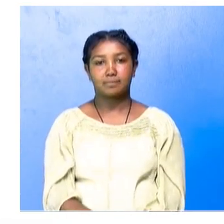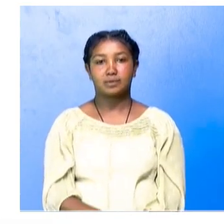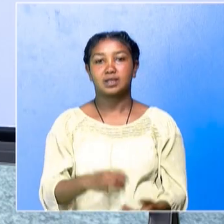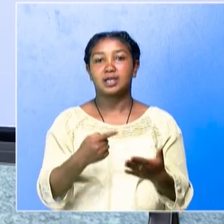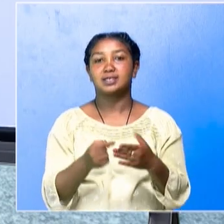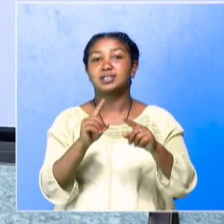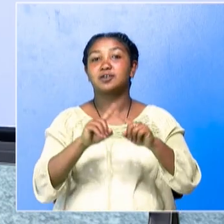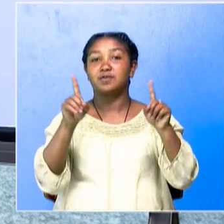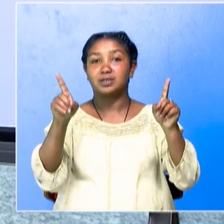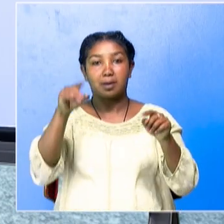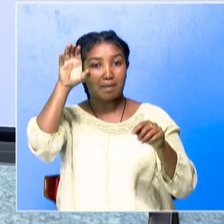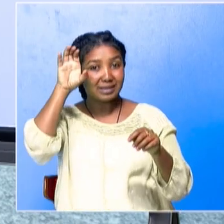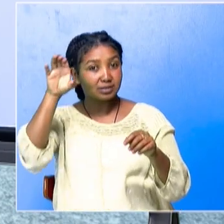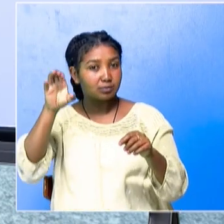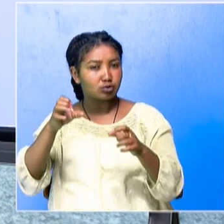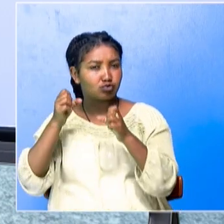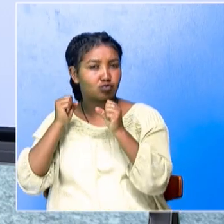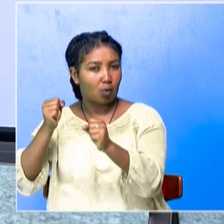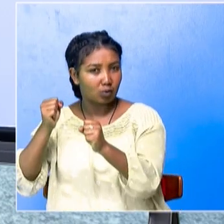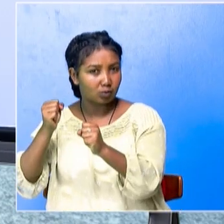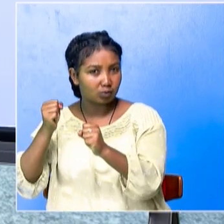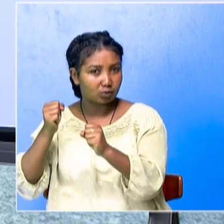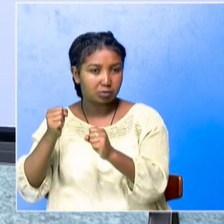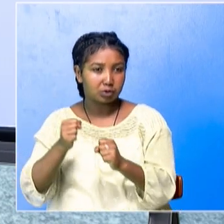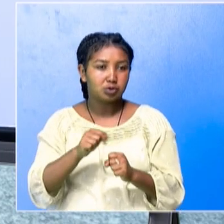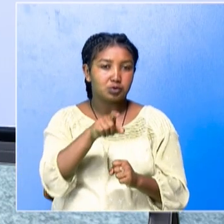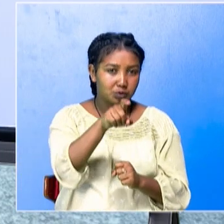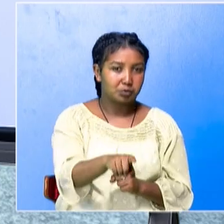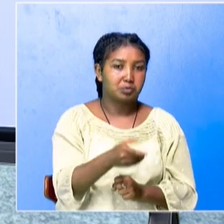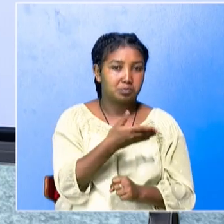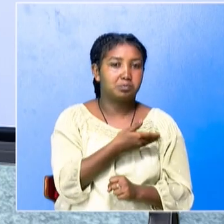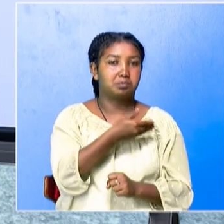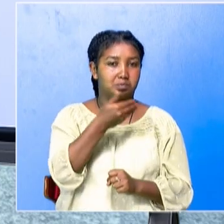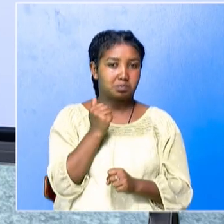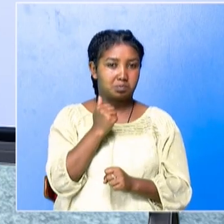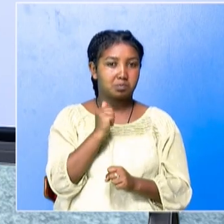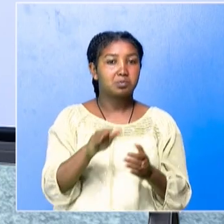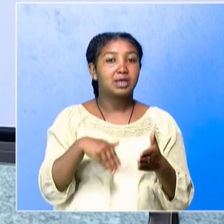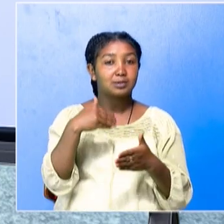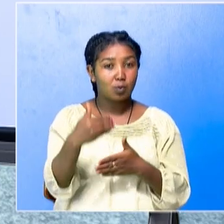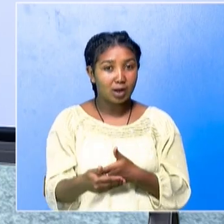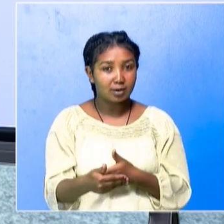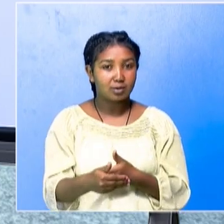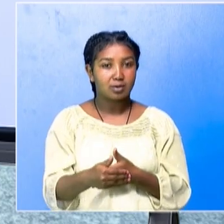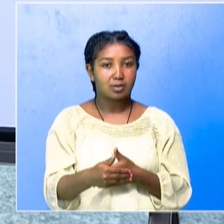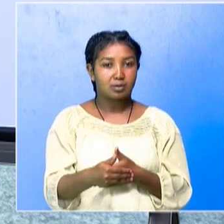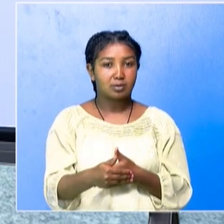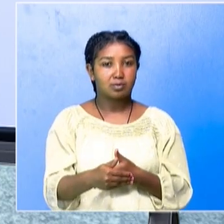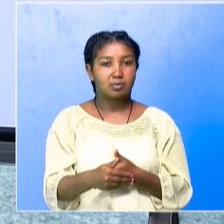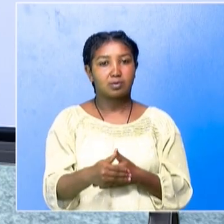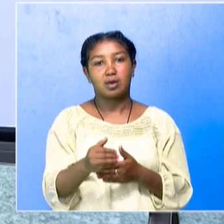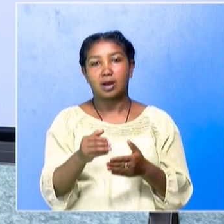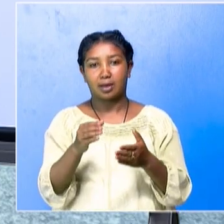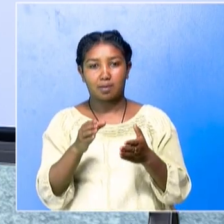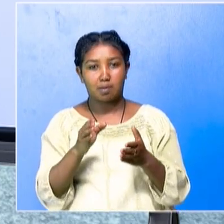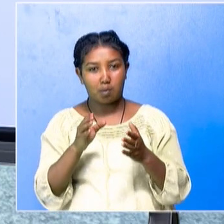Here is the difference from must is this one is strong. And the next one, you can use